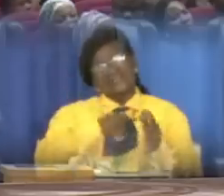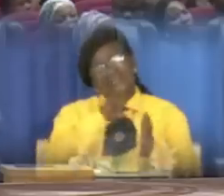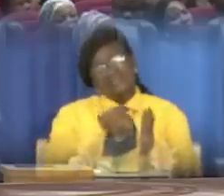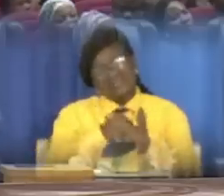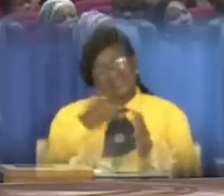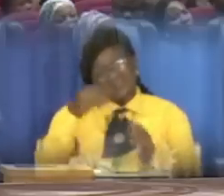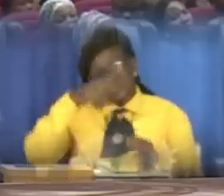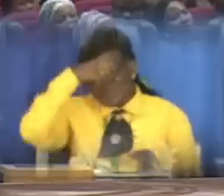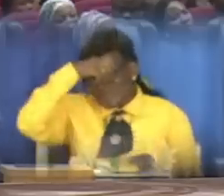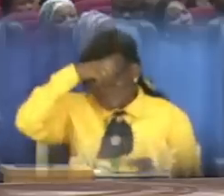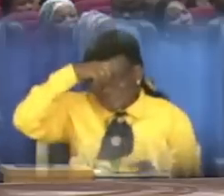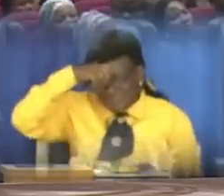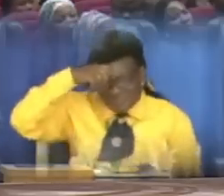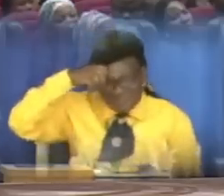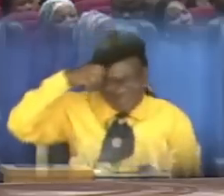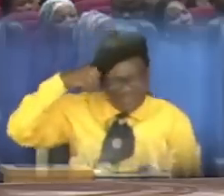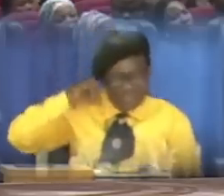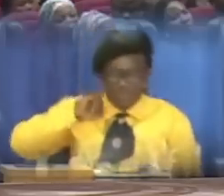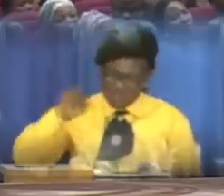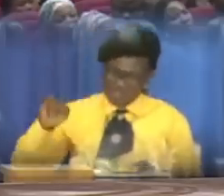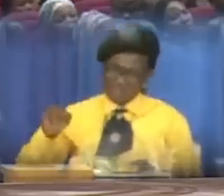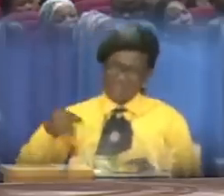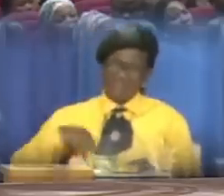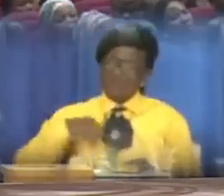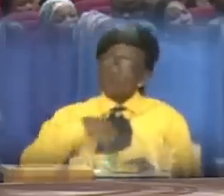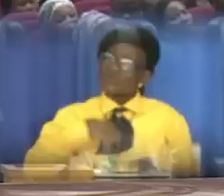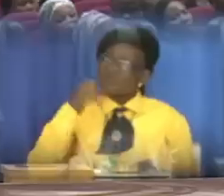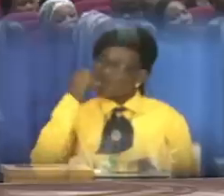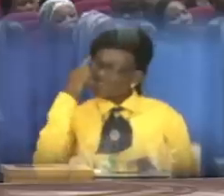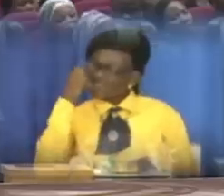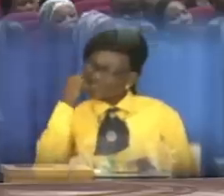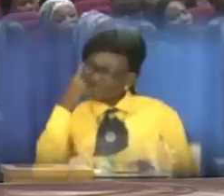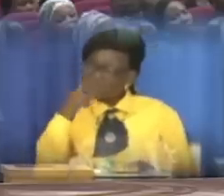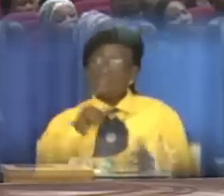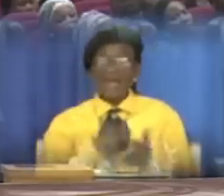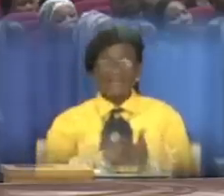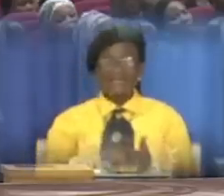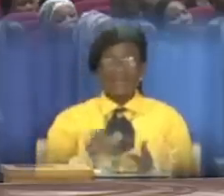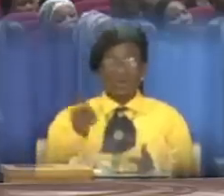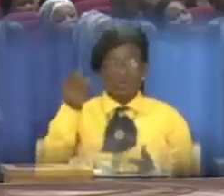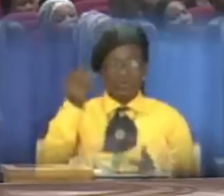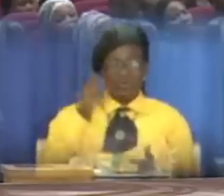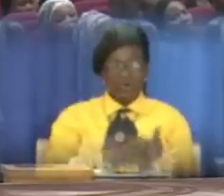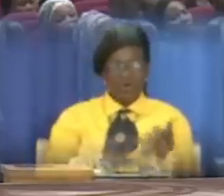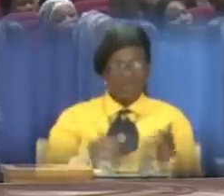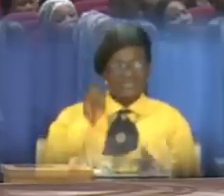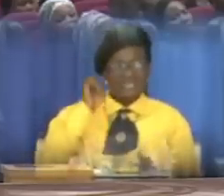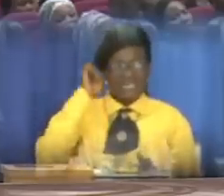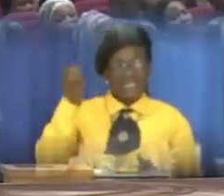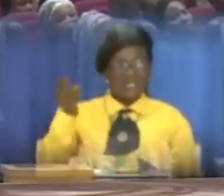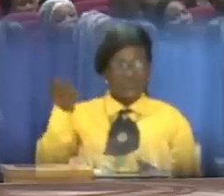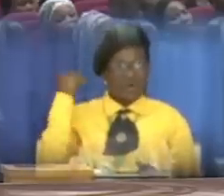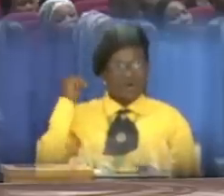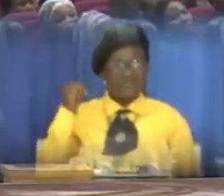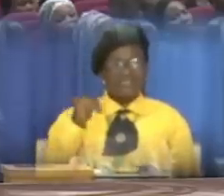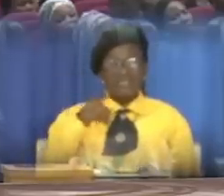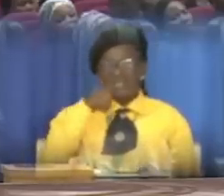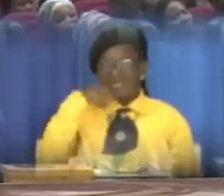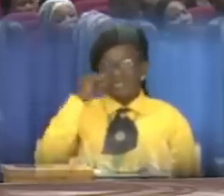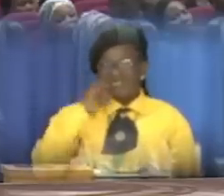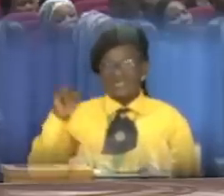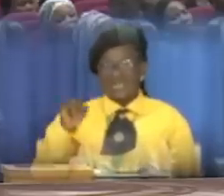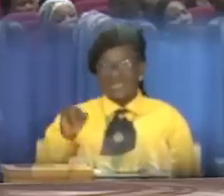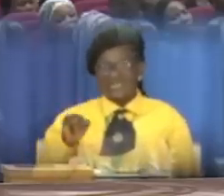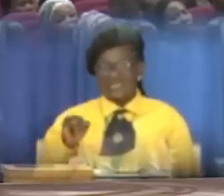we understood that what he was saying is, my wife, who went away,